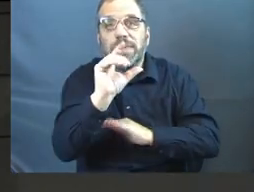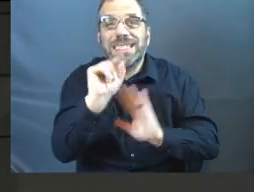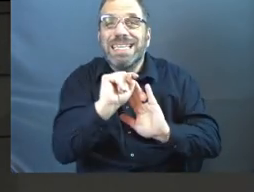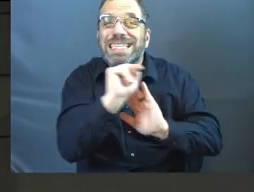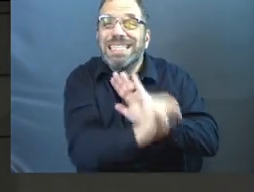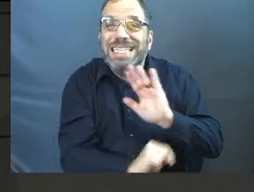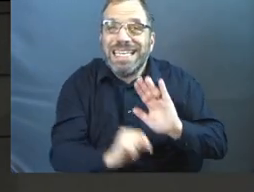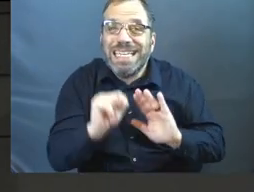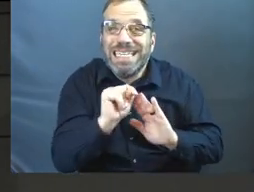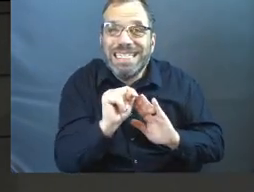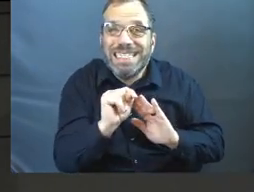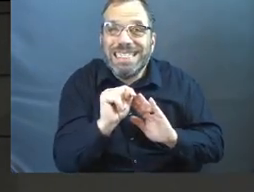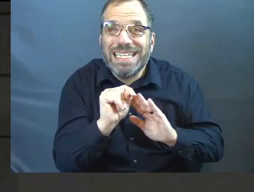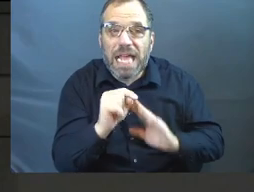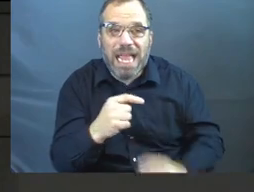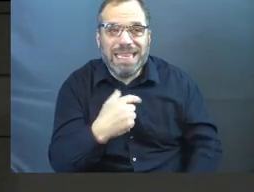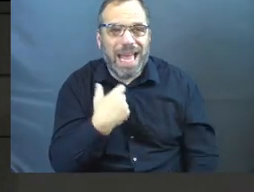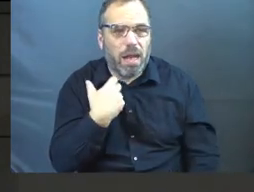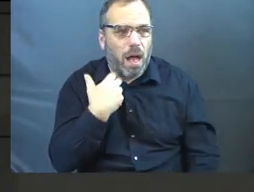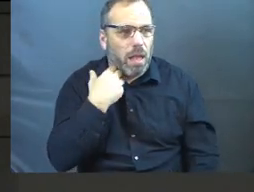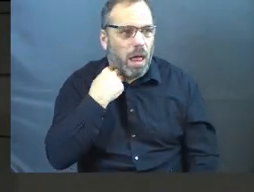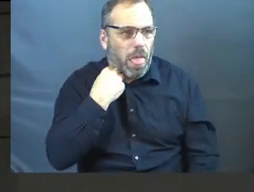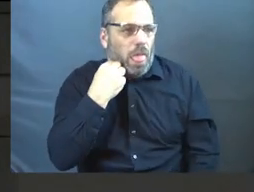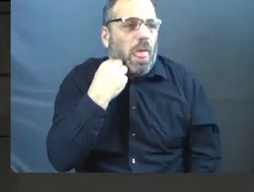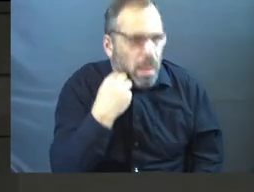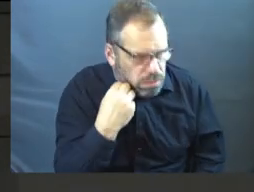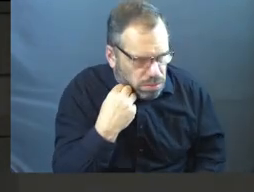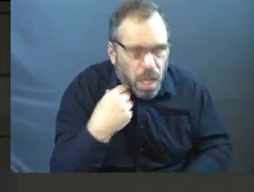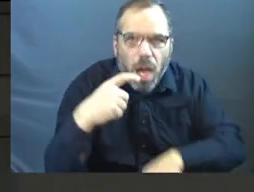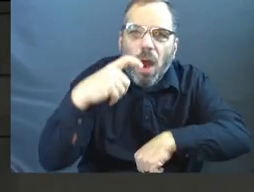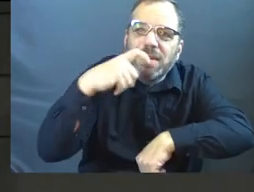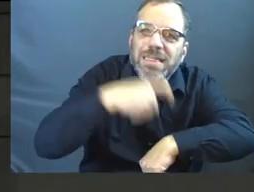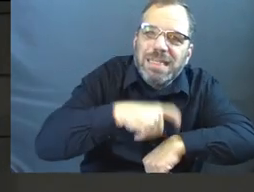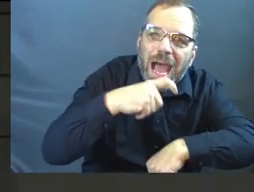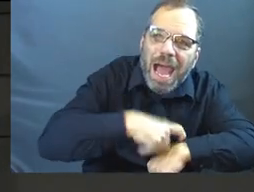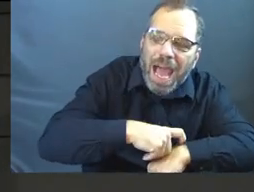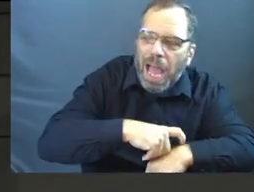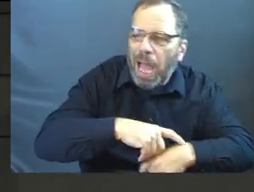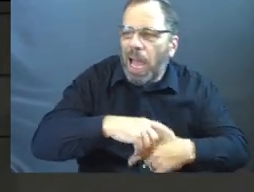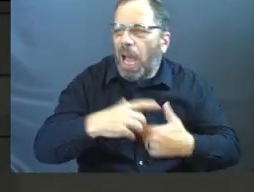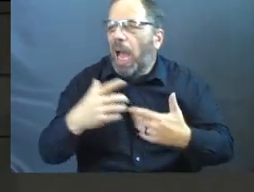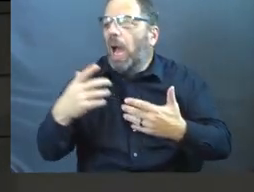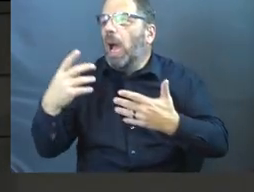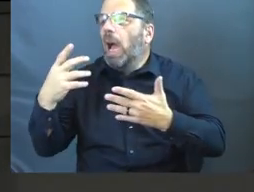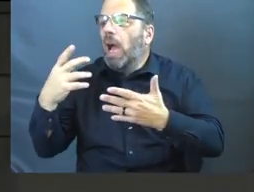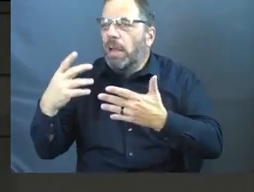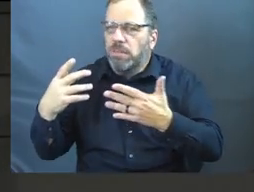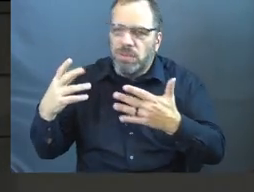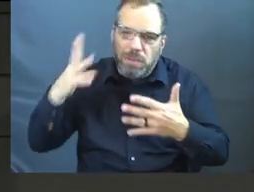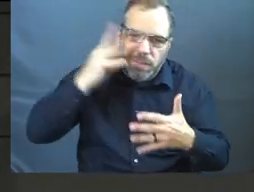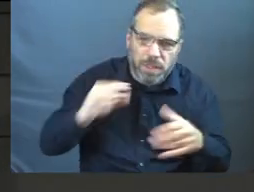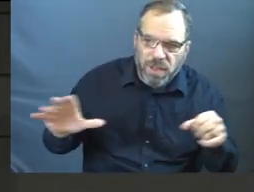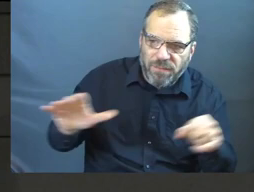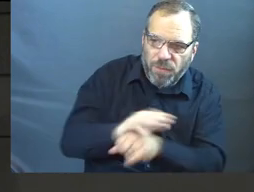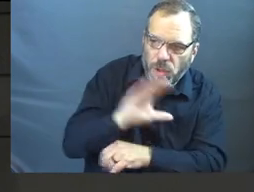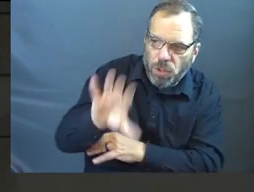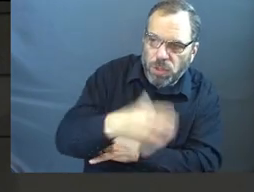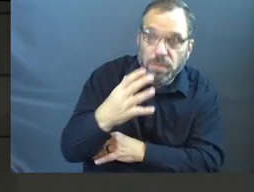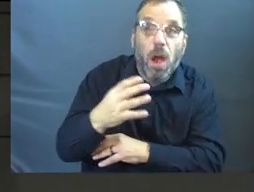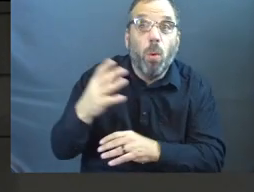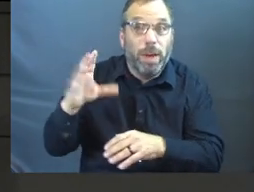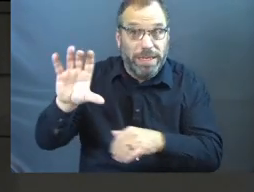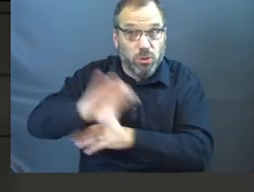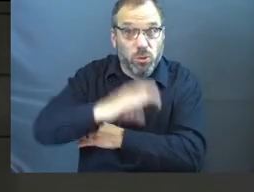the things that are pulling our attention, pulling our time, telling us what gets us to a full Christmas. I think most people's mentality when you